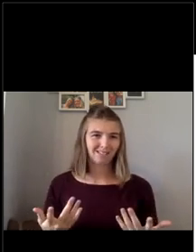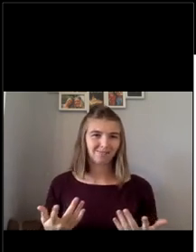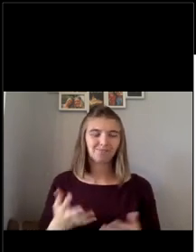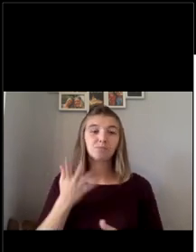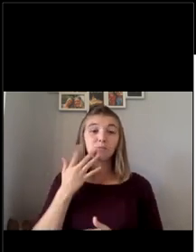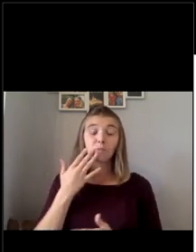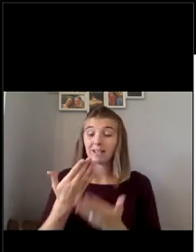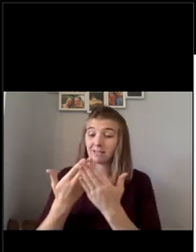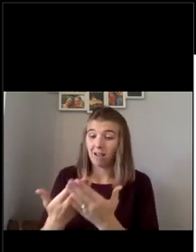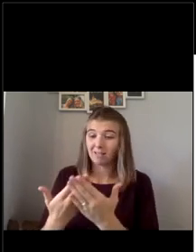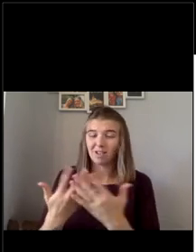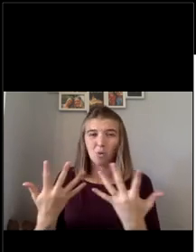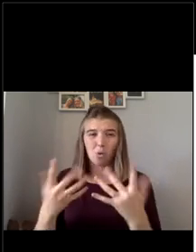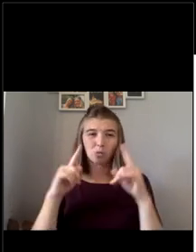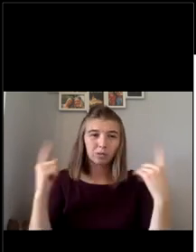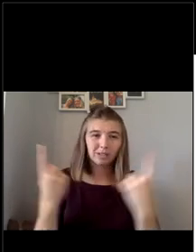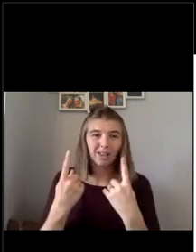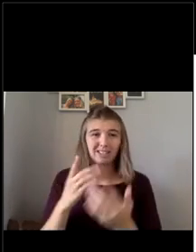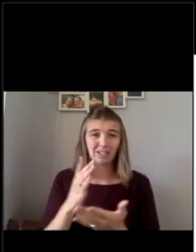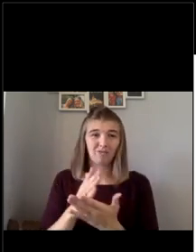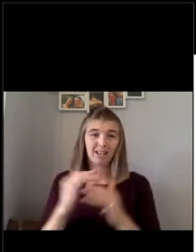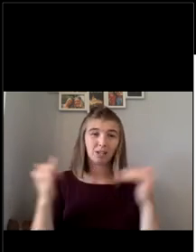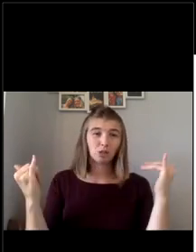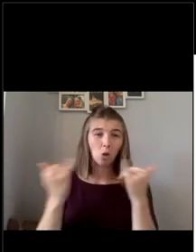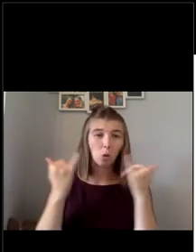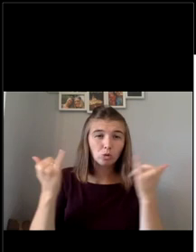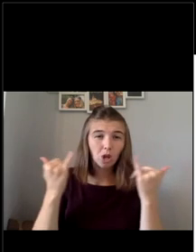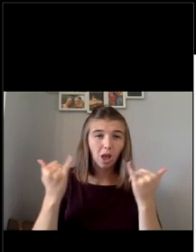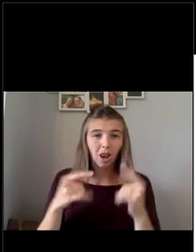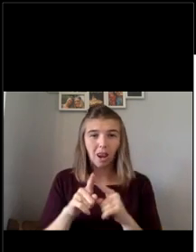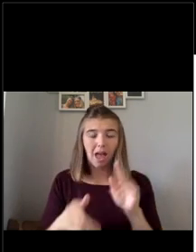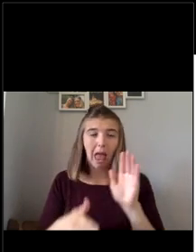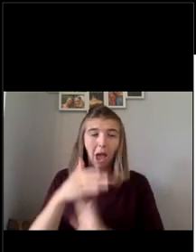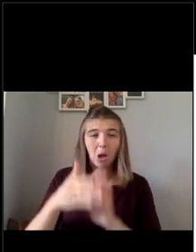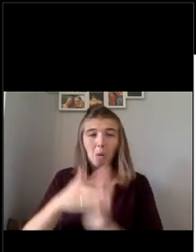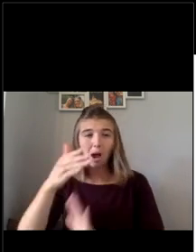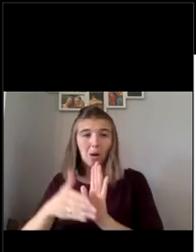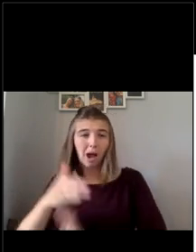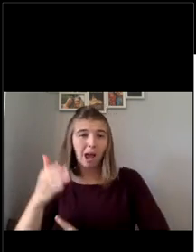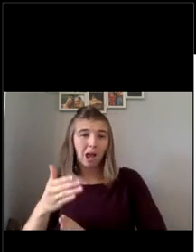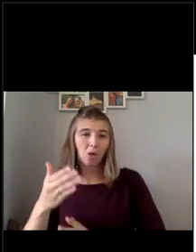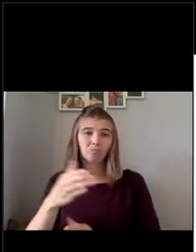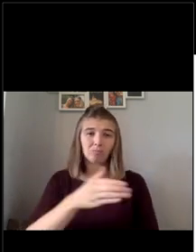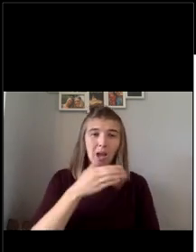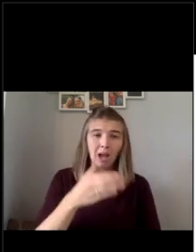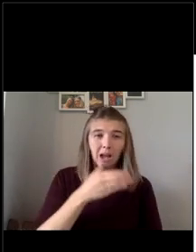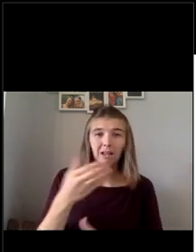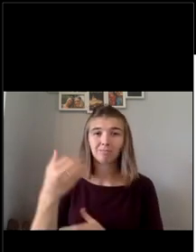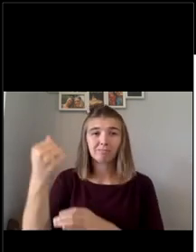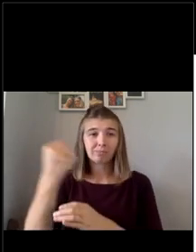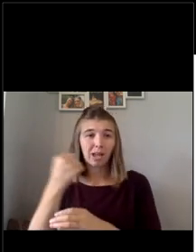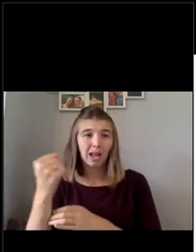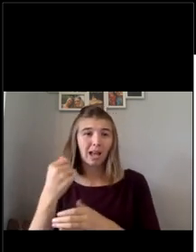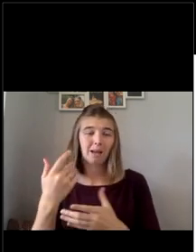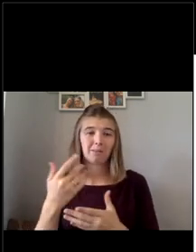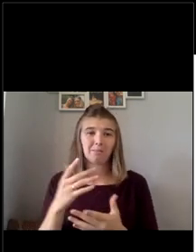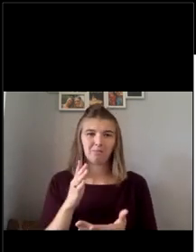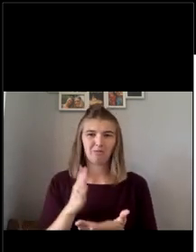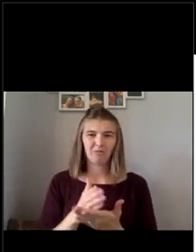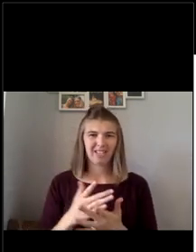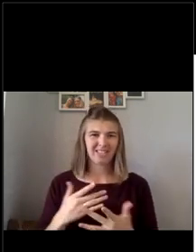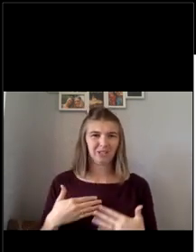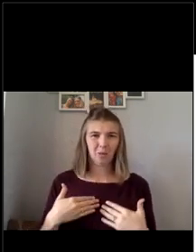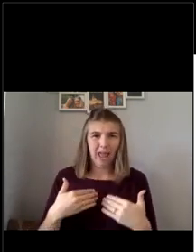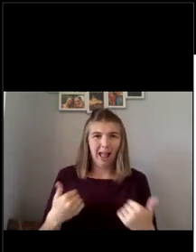revolves around alcohol and pub food and comfort food, which isn't quite healthy for me. And